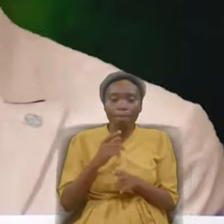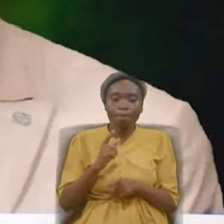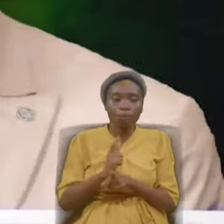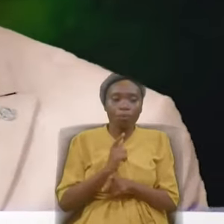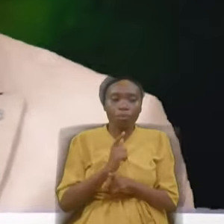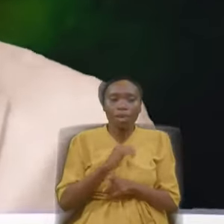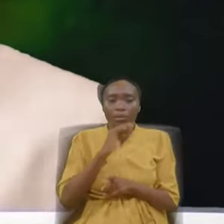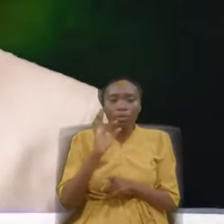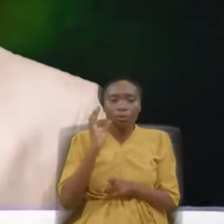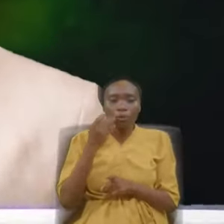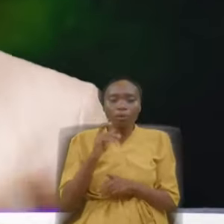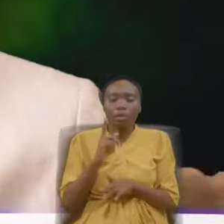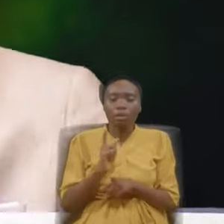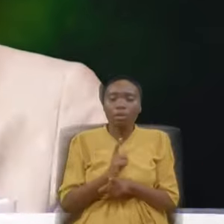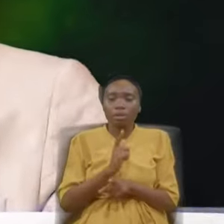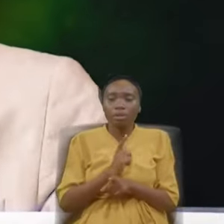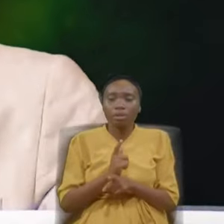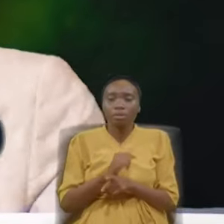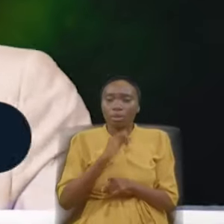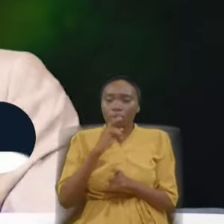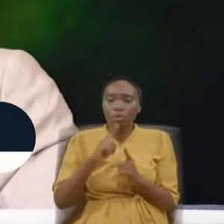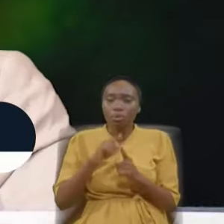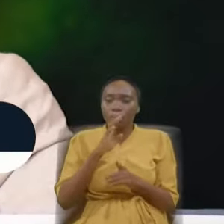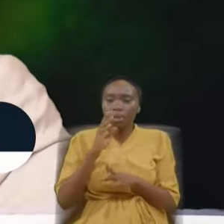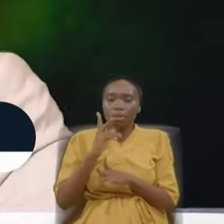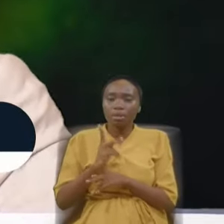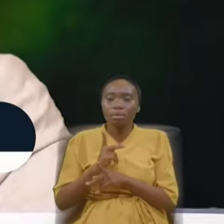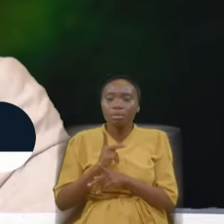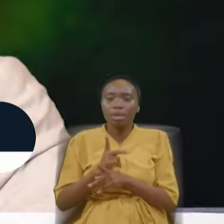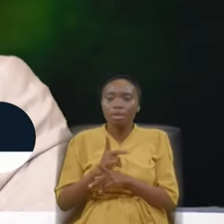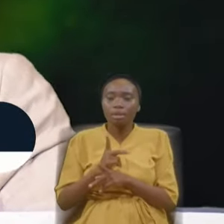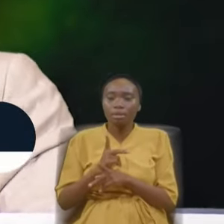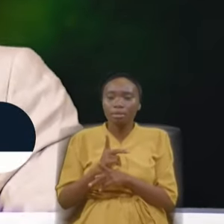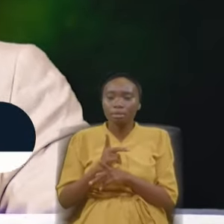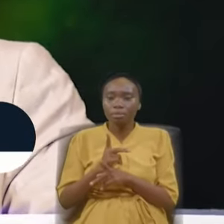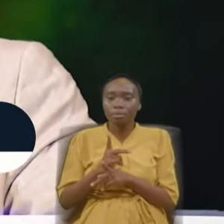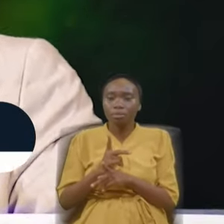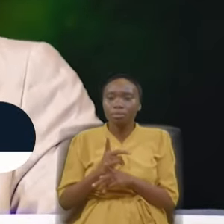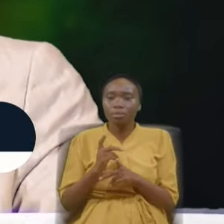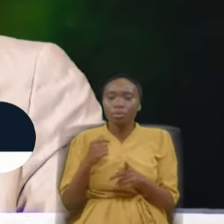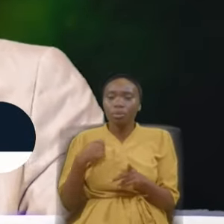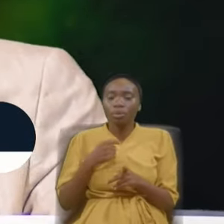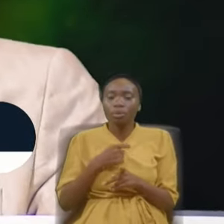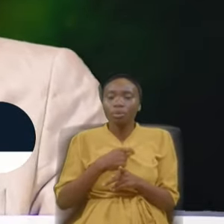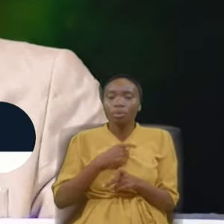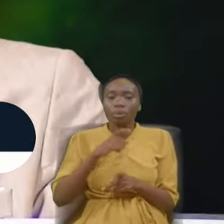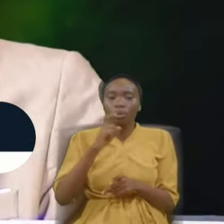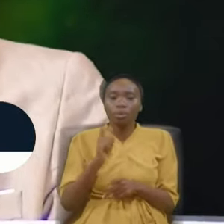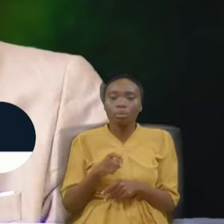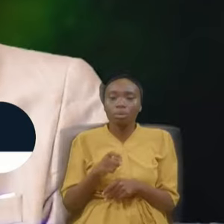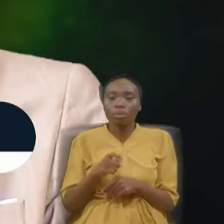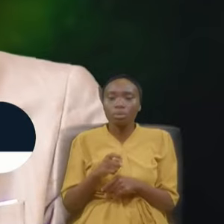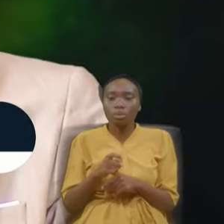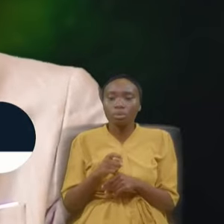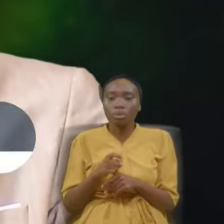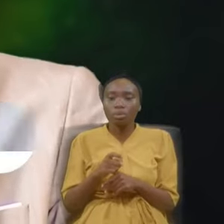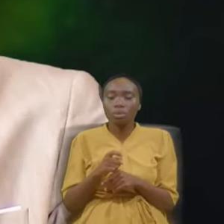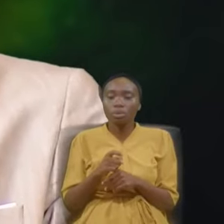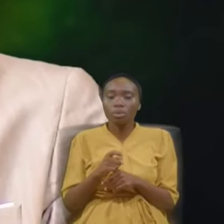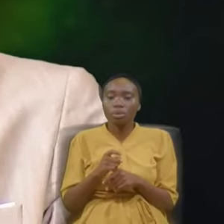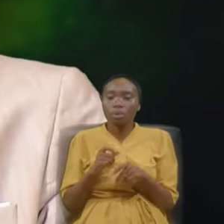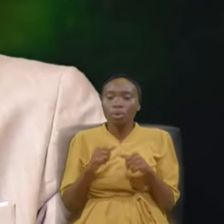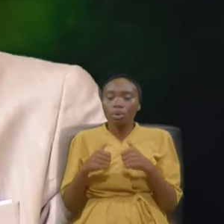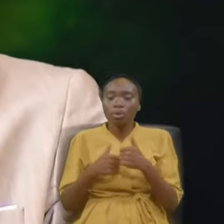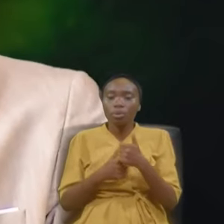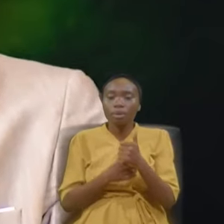If the fruits of our labor is to be preserved, we must intensify our follow